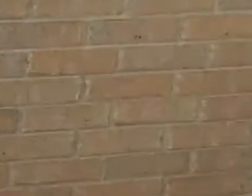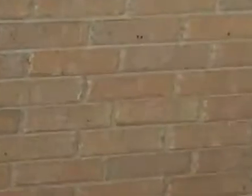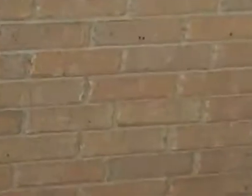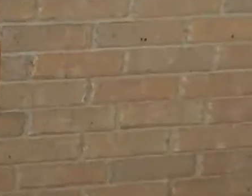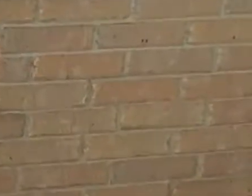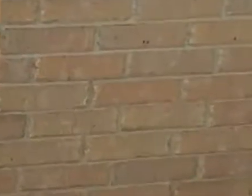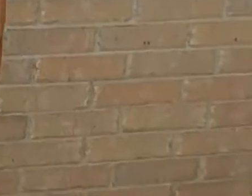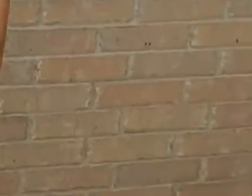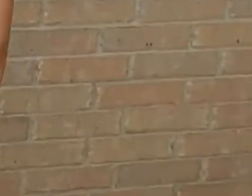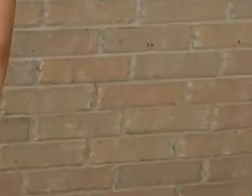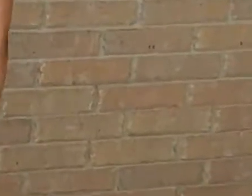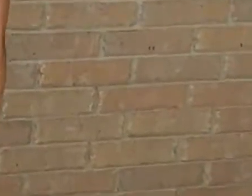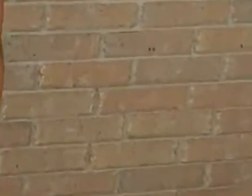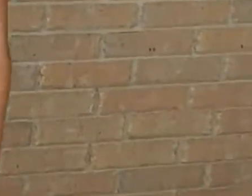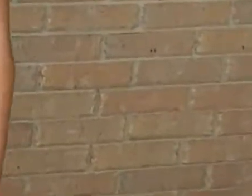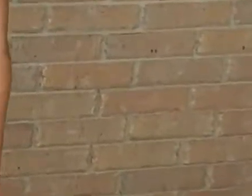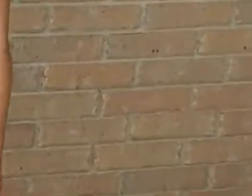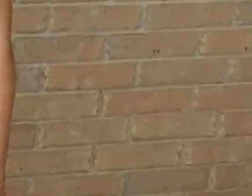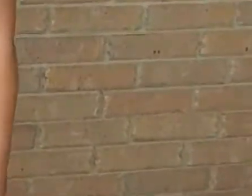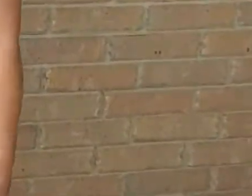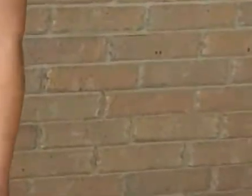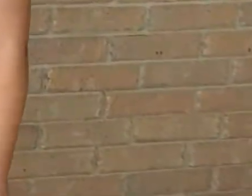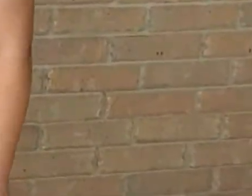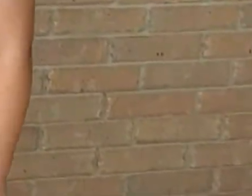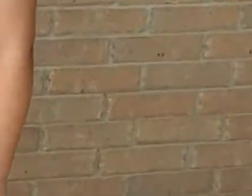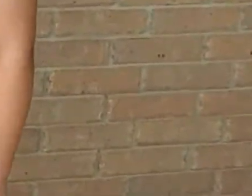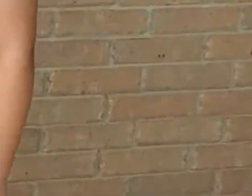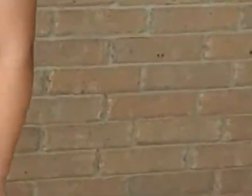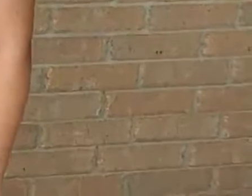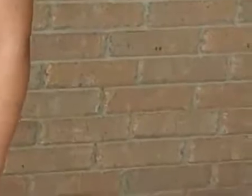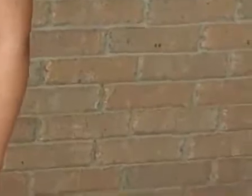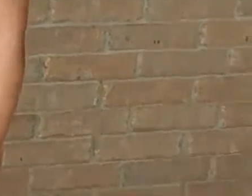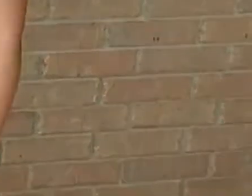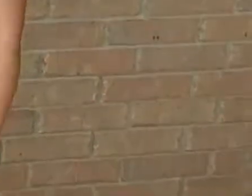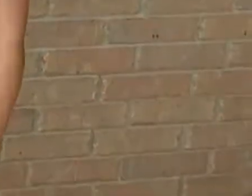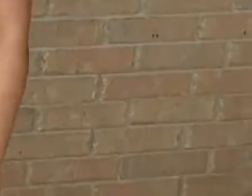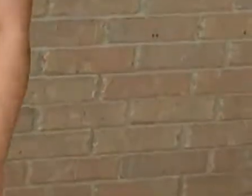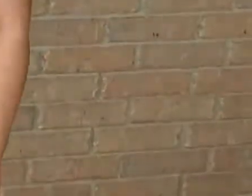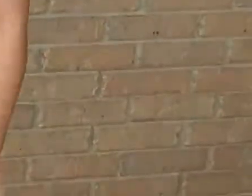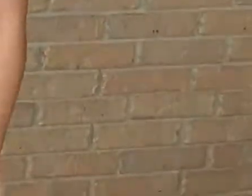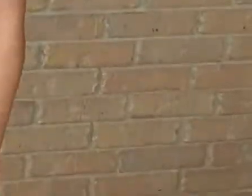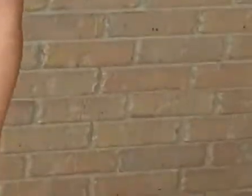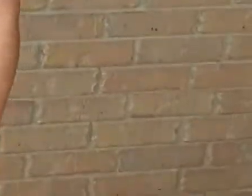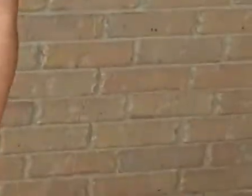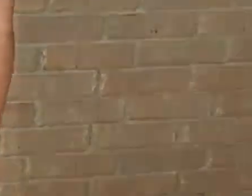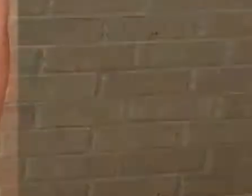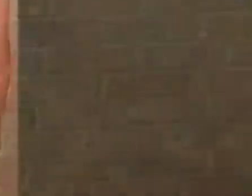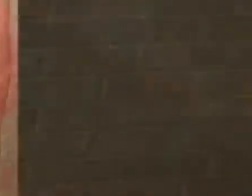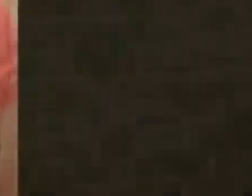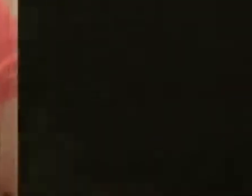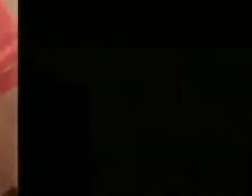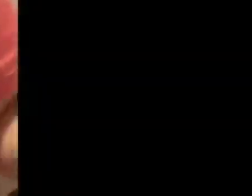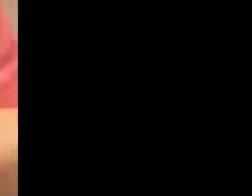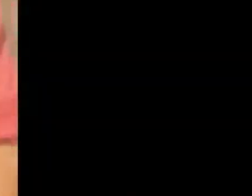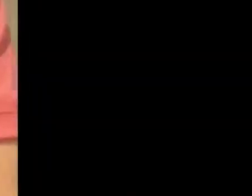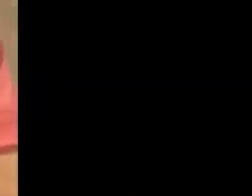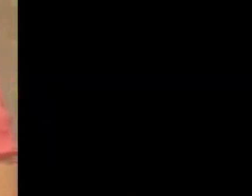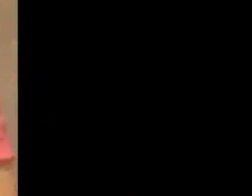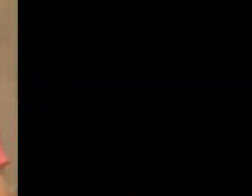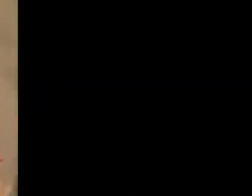Swing low, sweet chariot, coming for to carry me home.